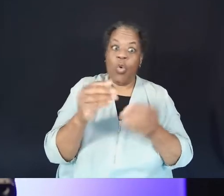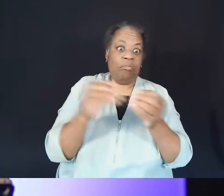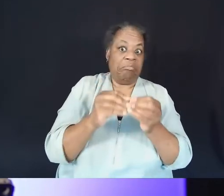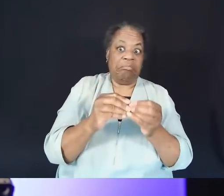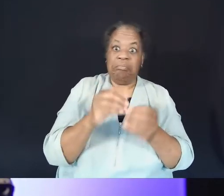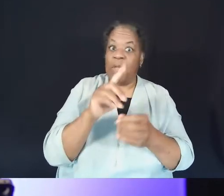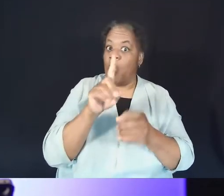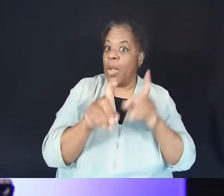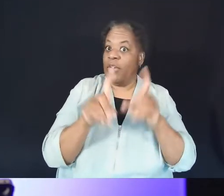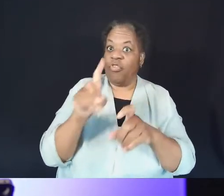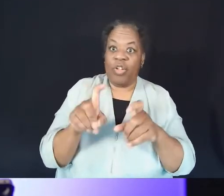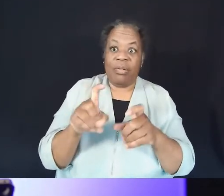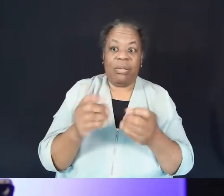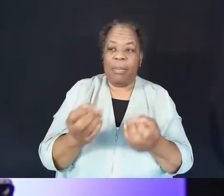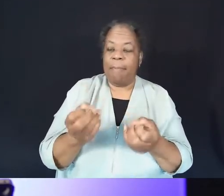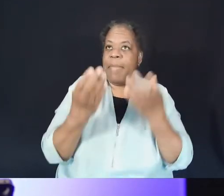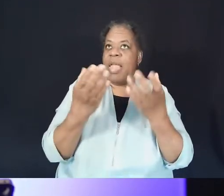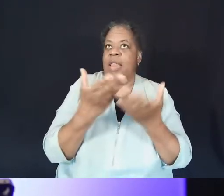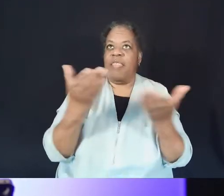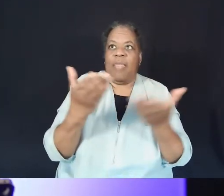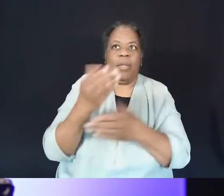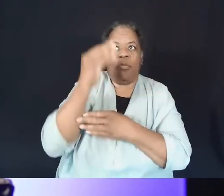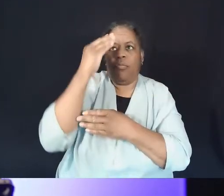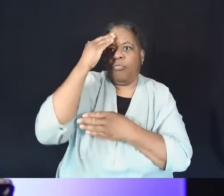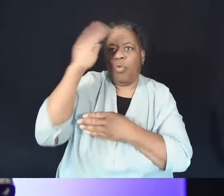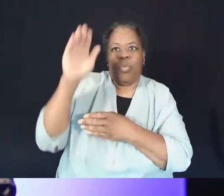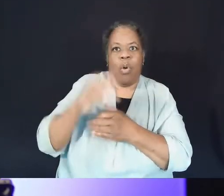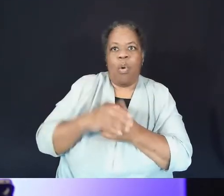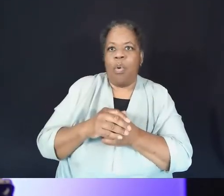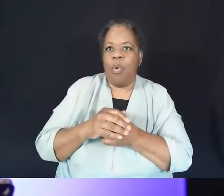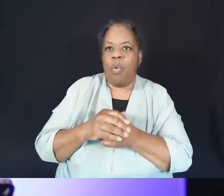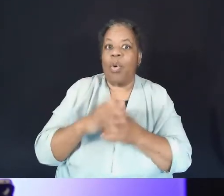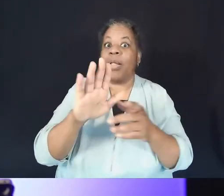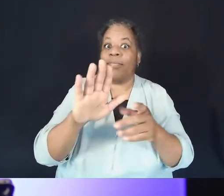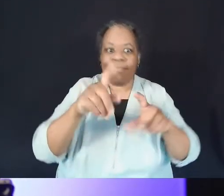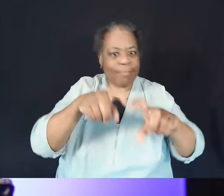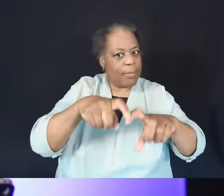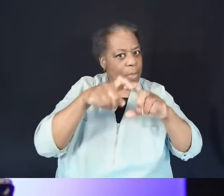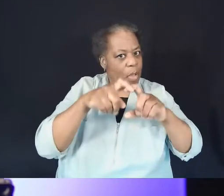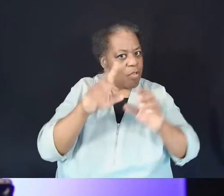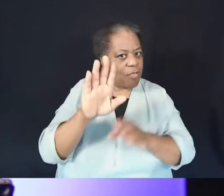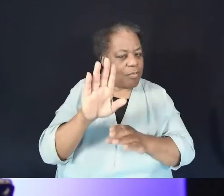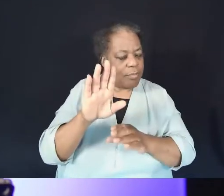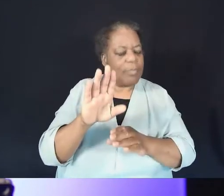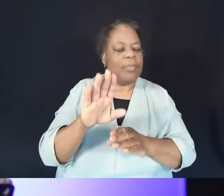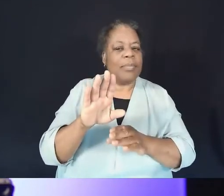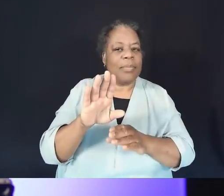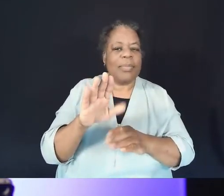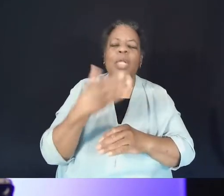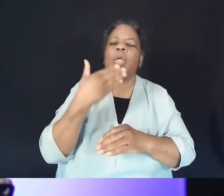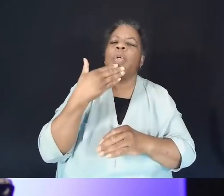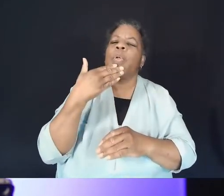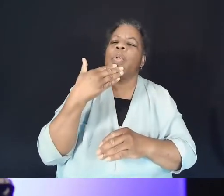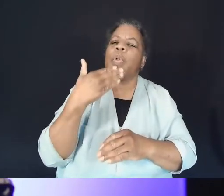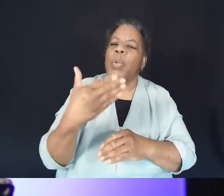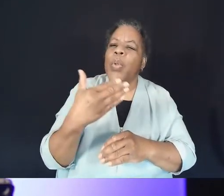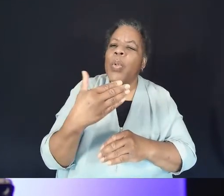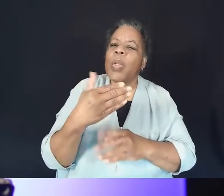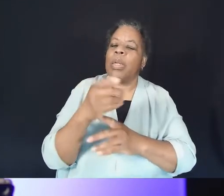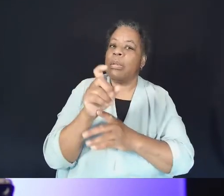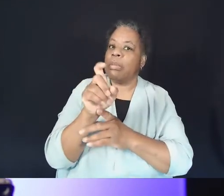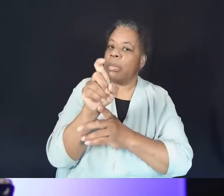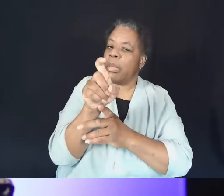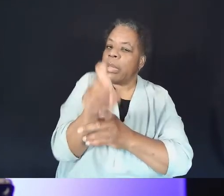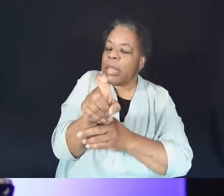so many unknowns. Can we pause here for a second? It is good and needed that